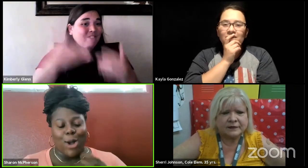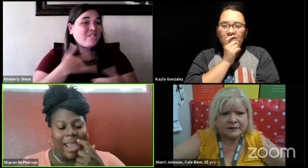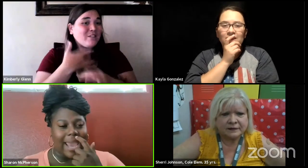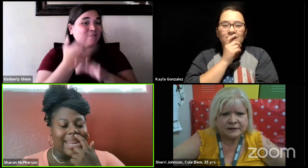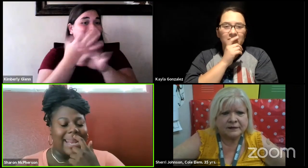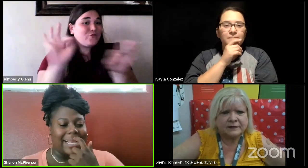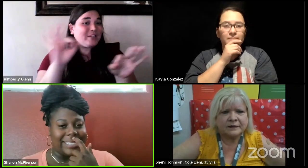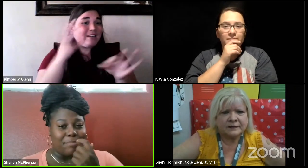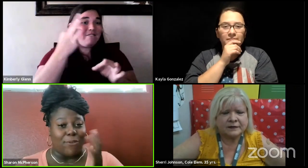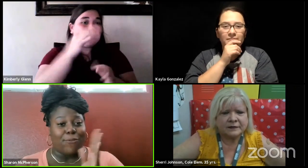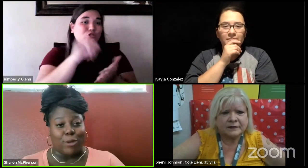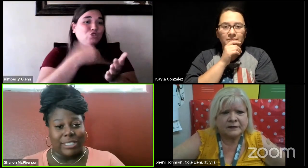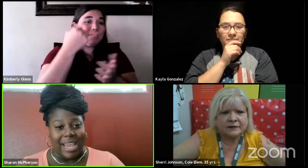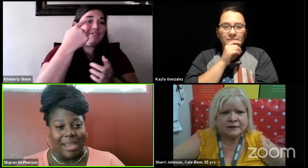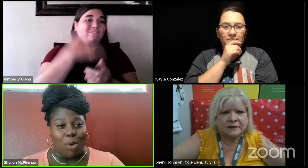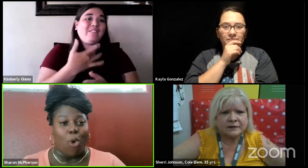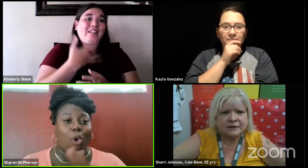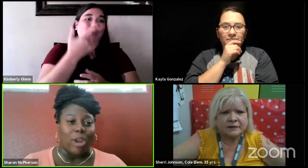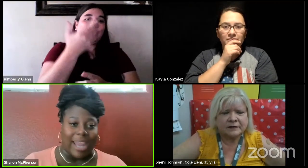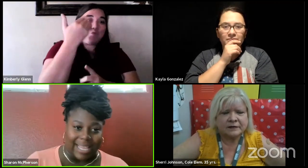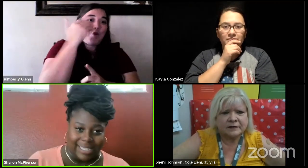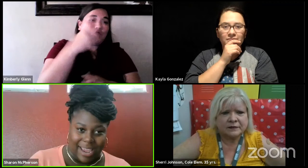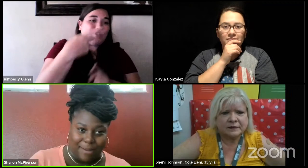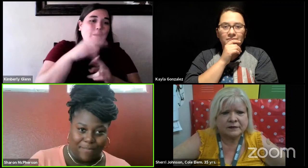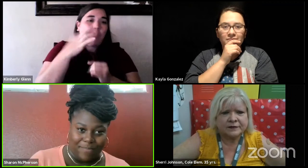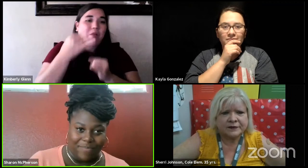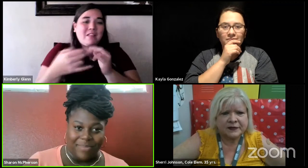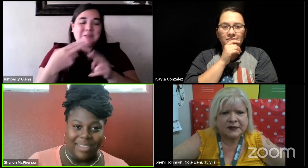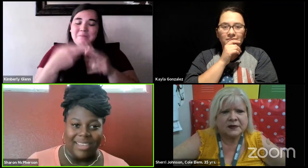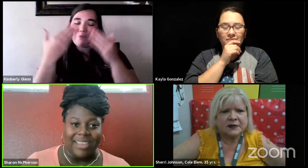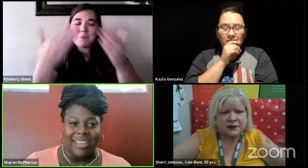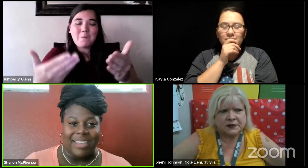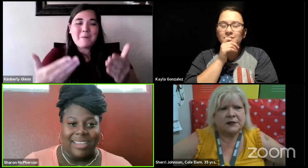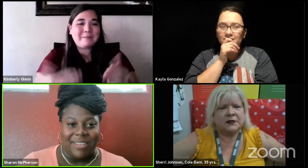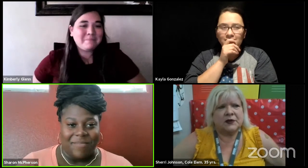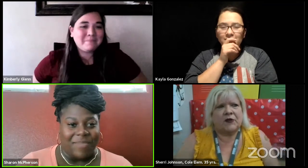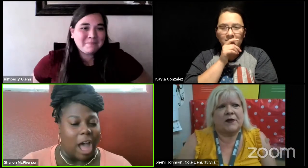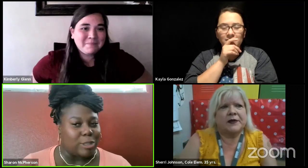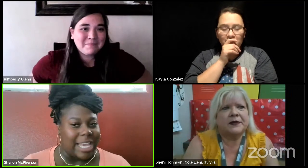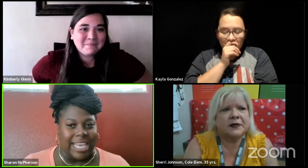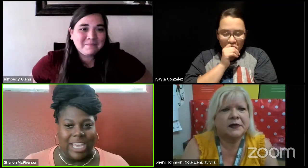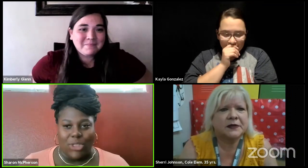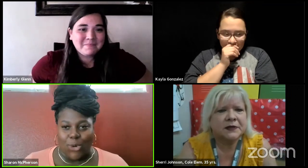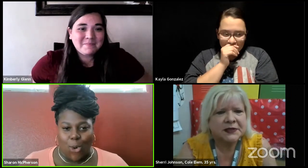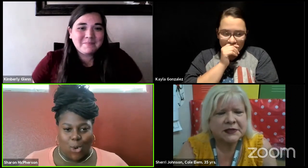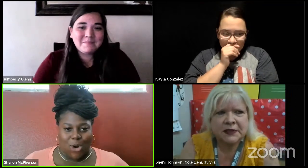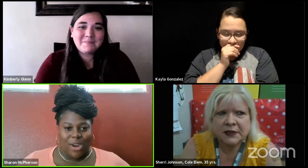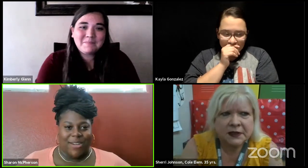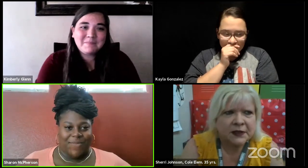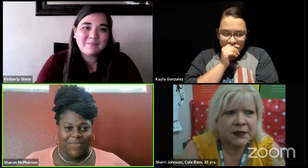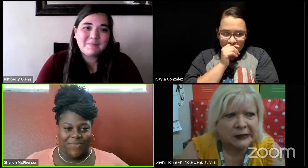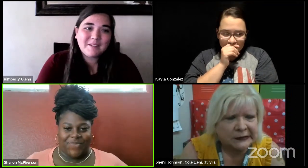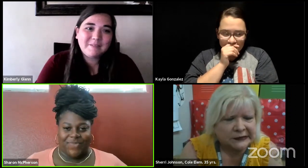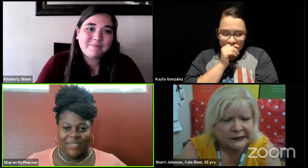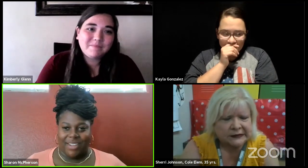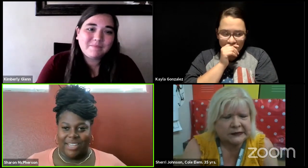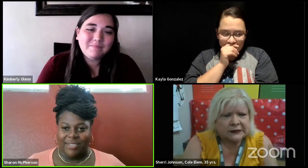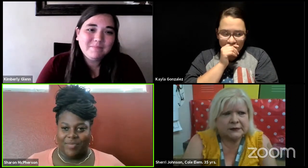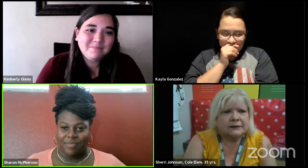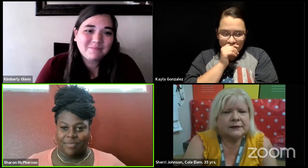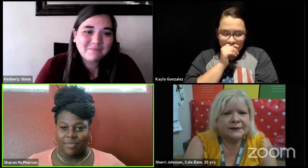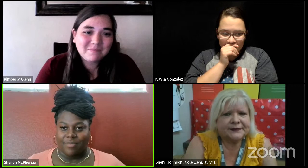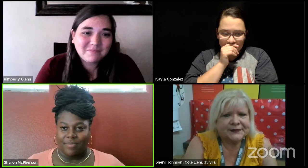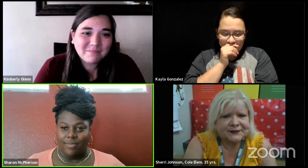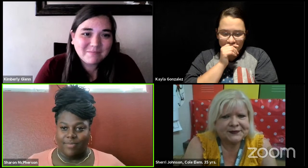And I'll go ahead and accept first name or last name. I'll take either or.